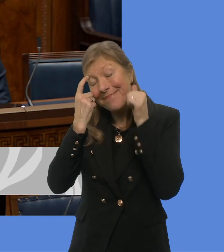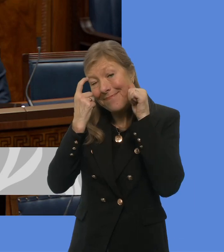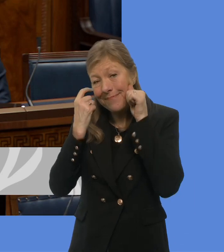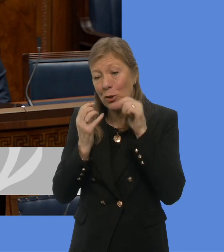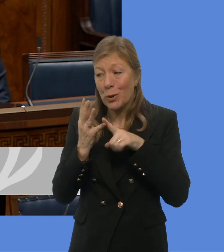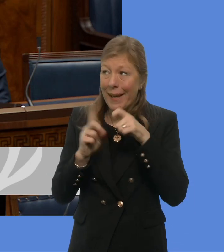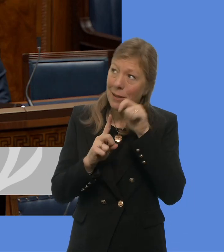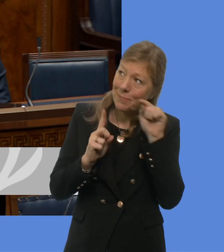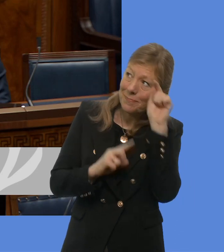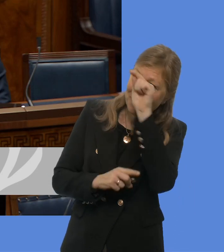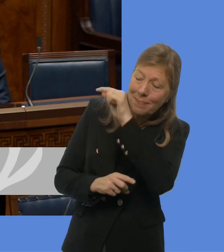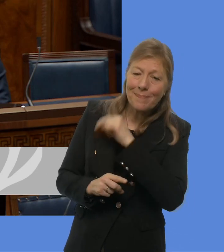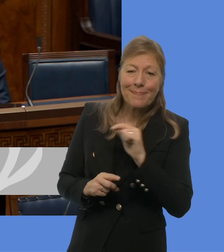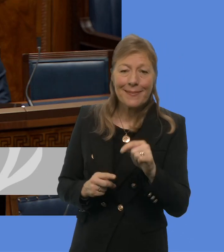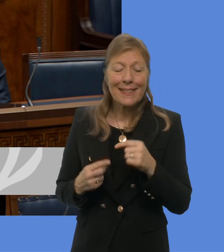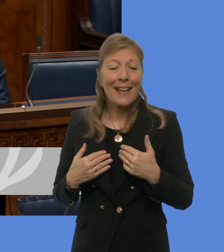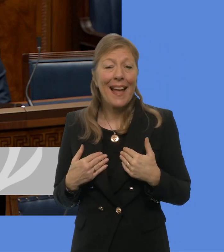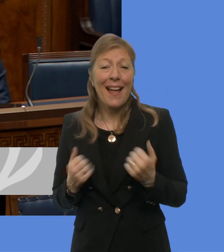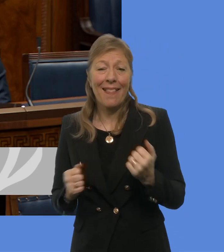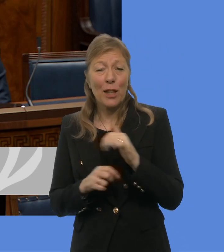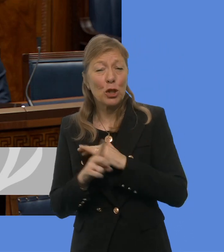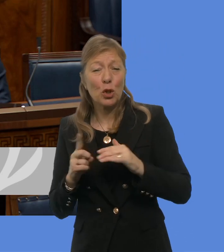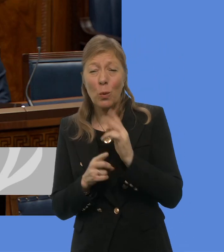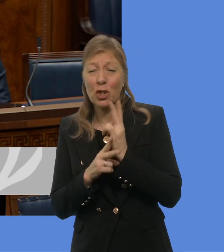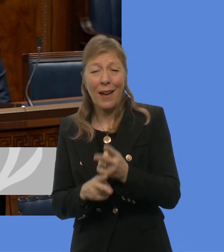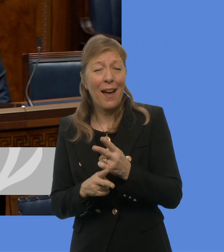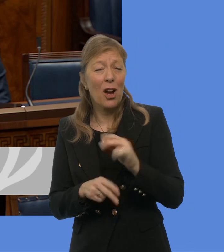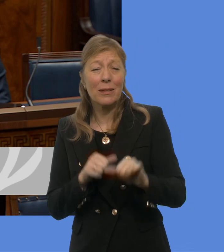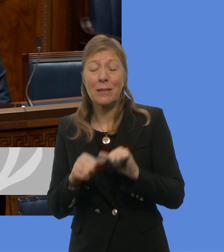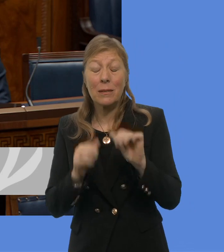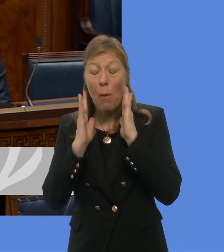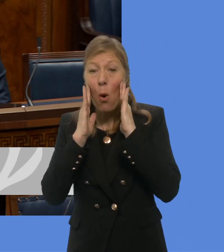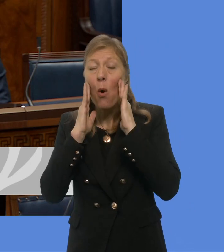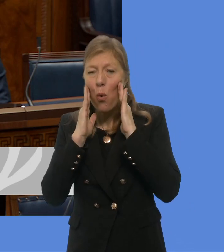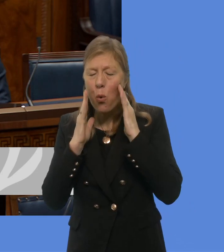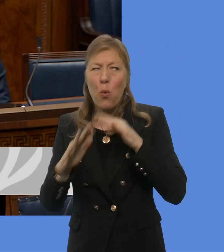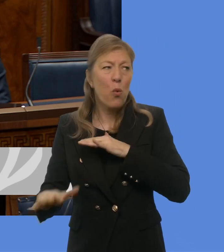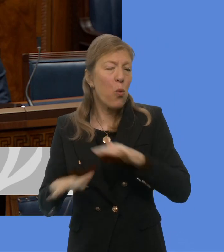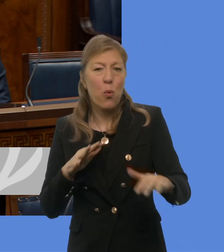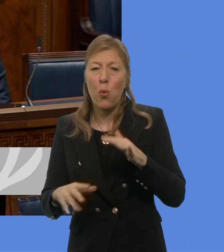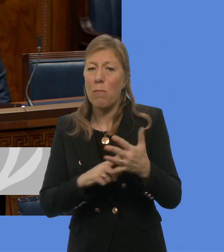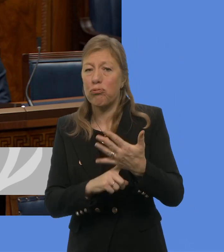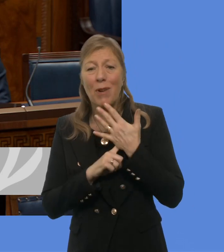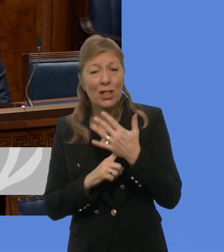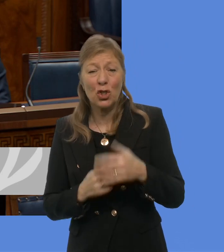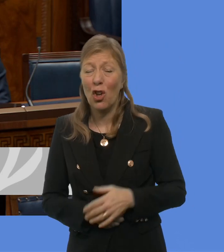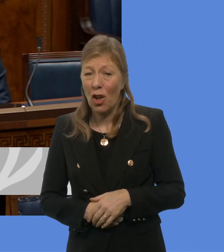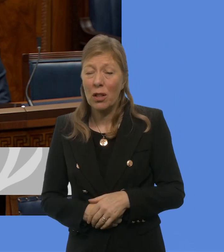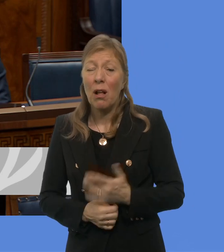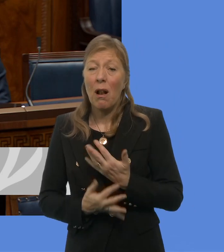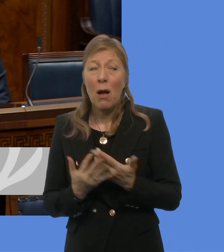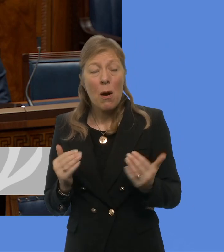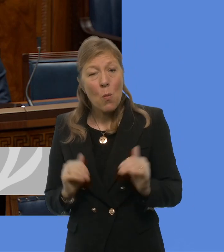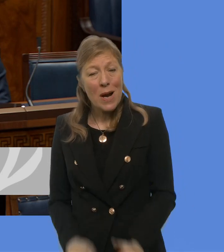our health and social care system as a whole is under sustained and significant pressure. Too many people wait too long to access urgent